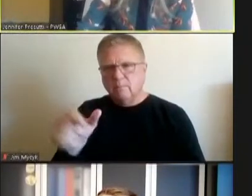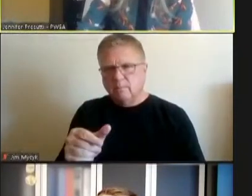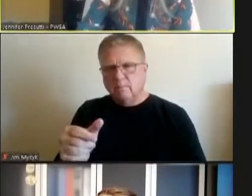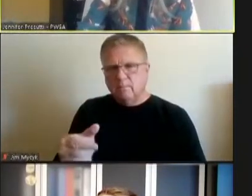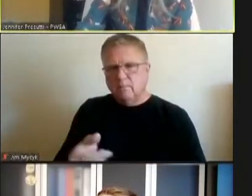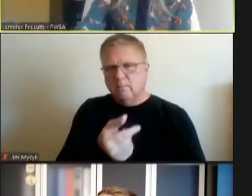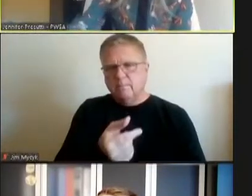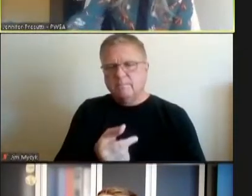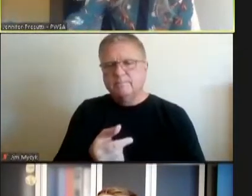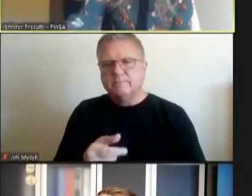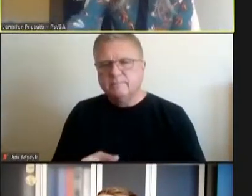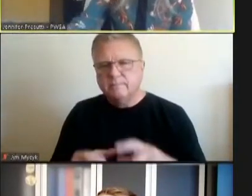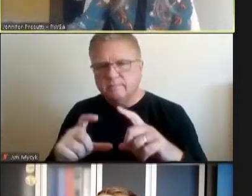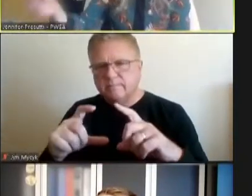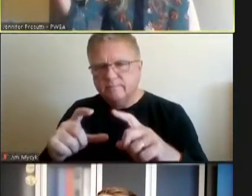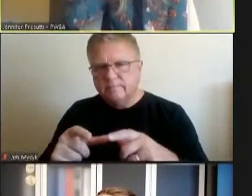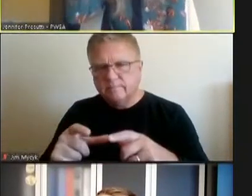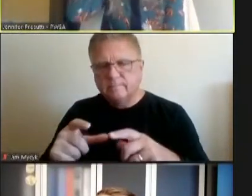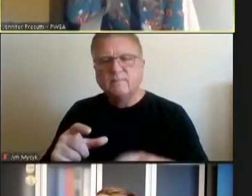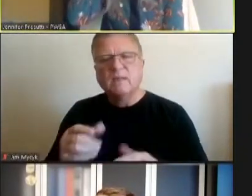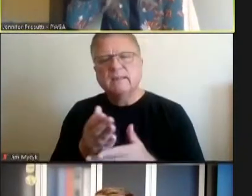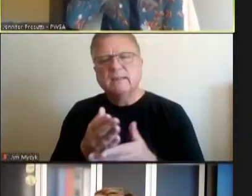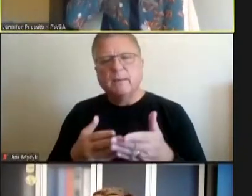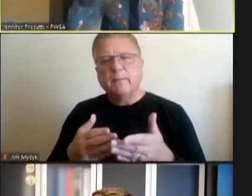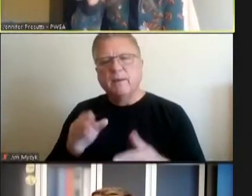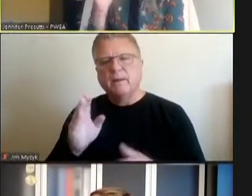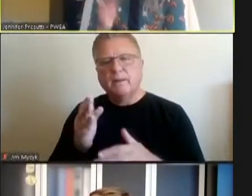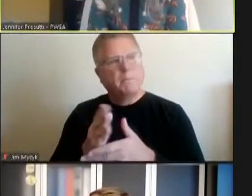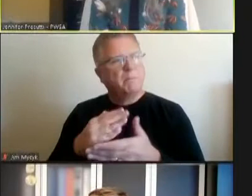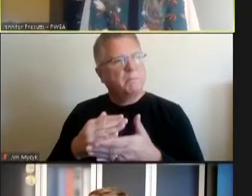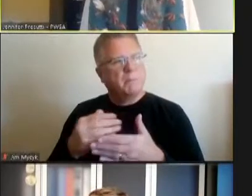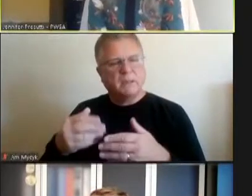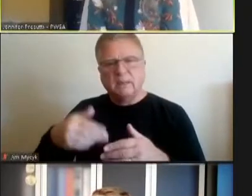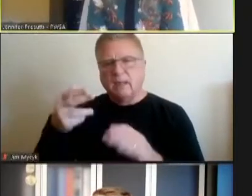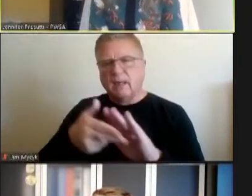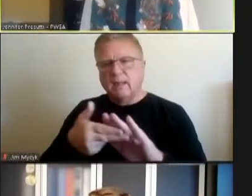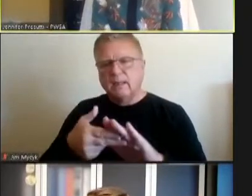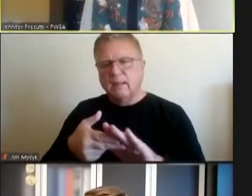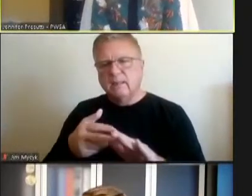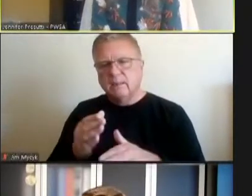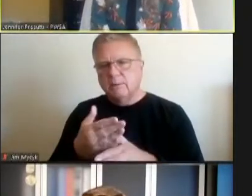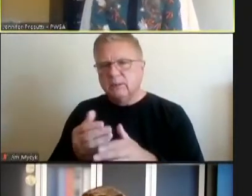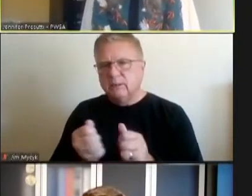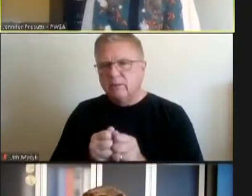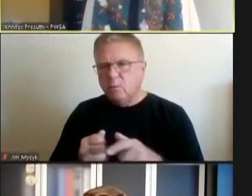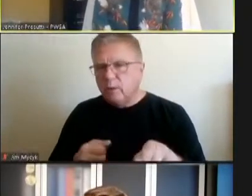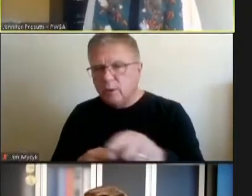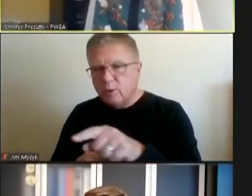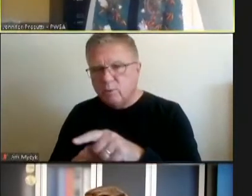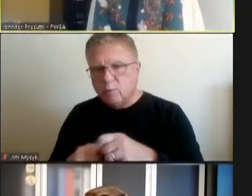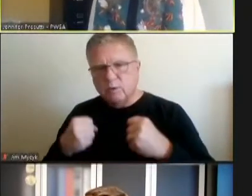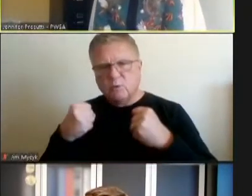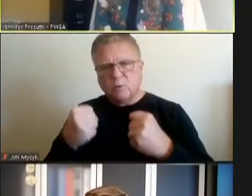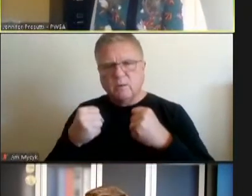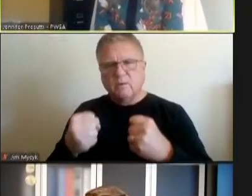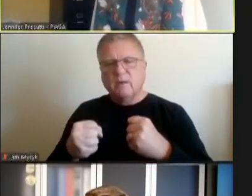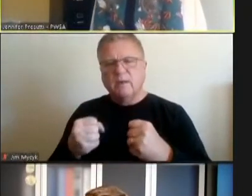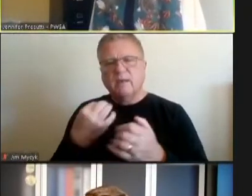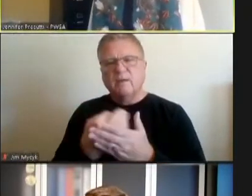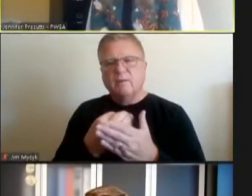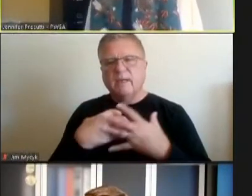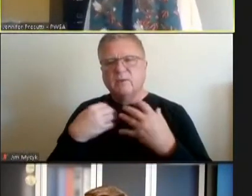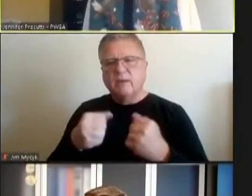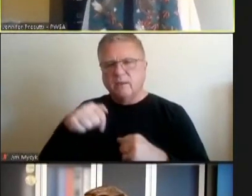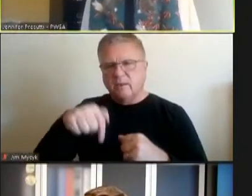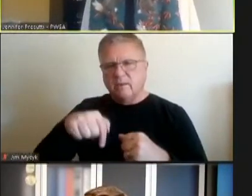so some of the budget highlights that I'd like to share with you. So we continue to strengthen the financial health of the organization